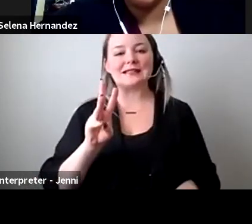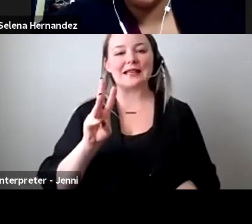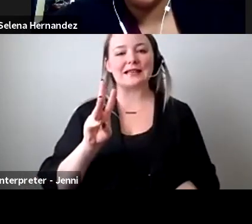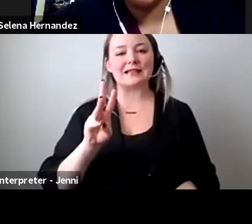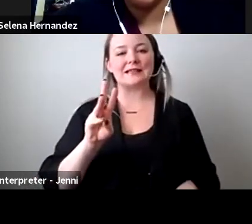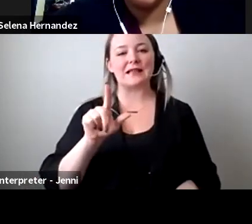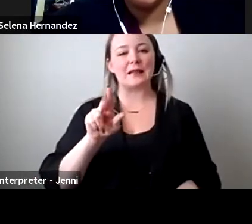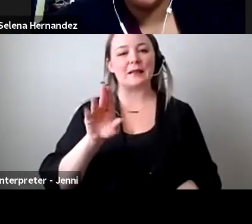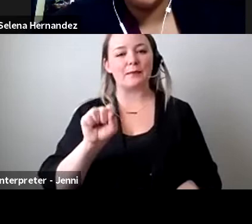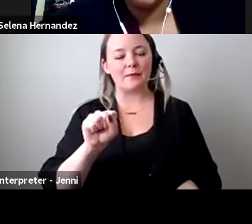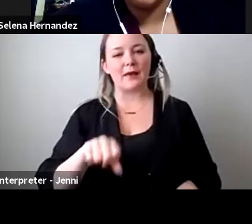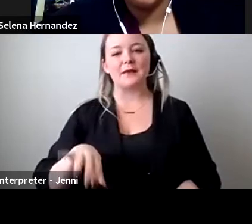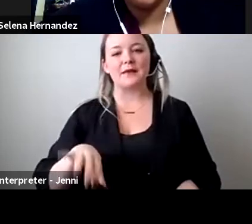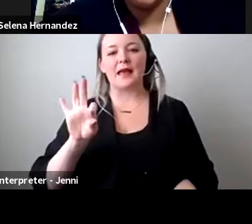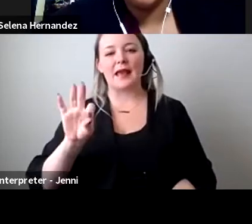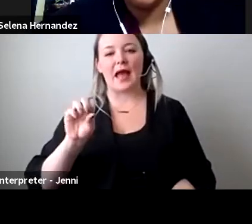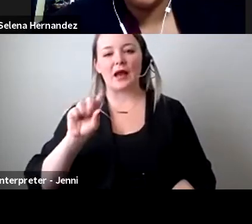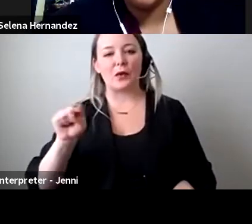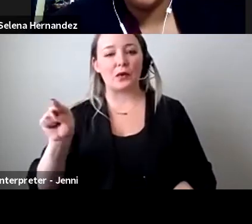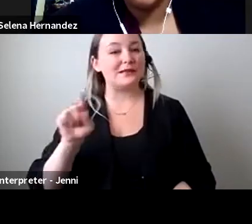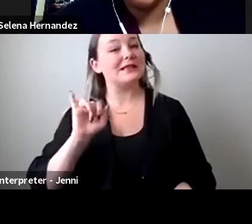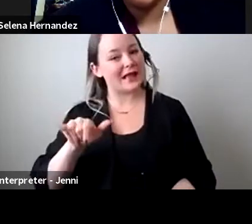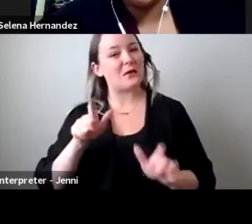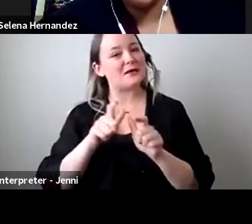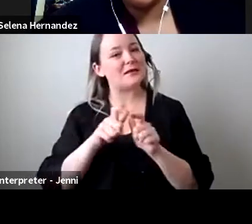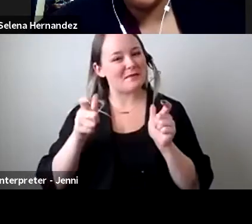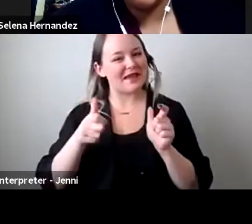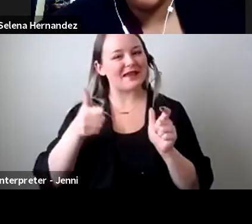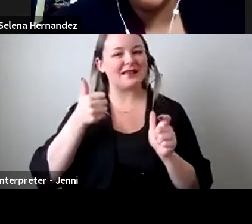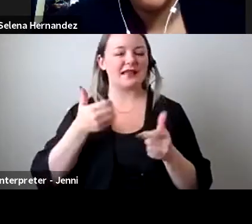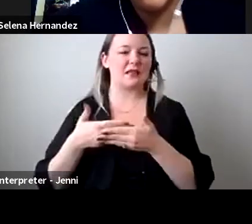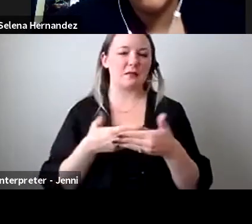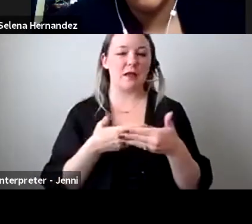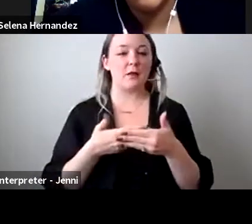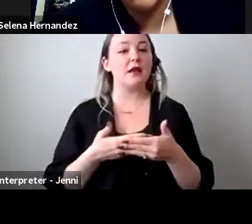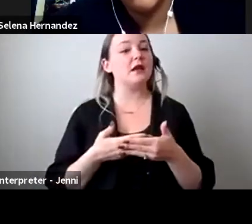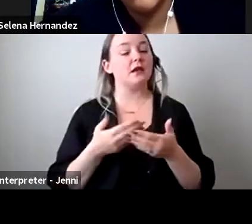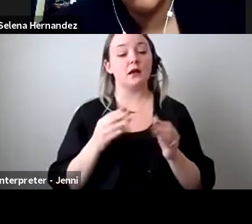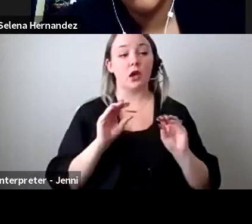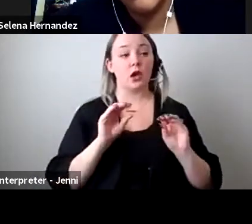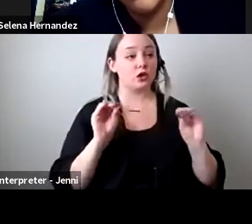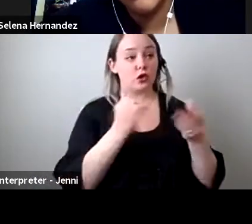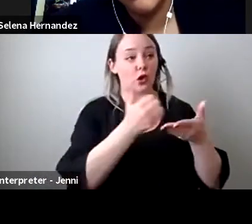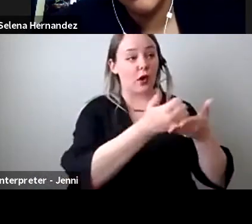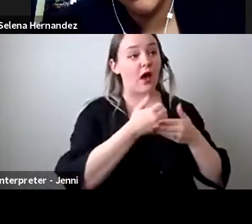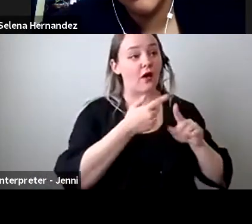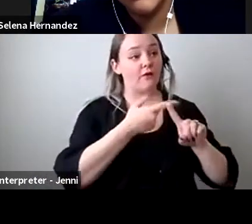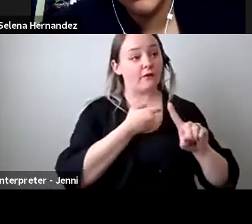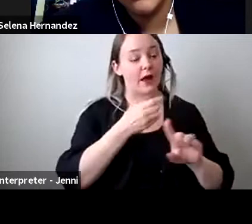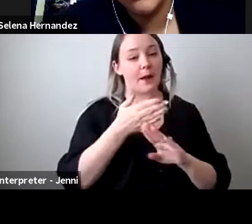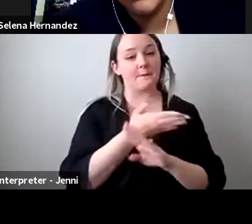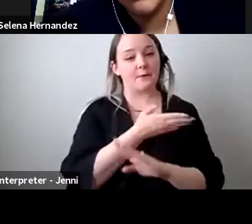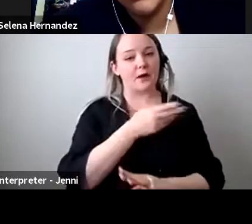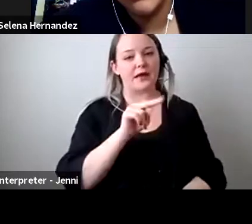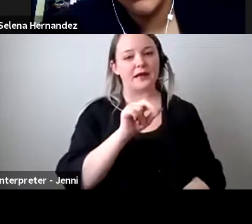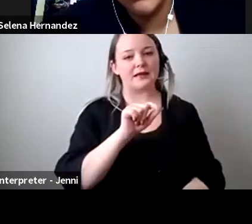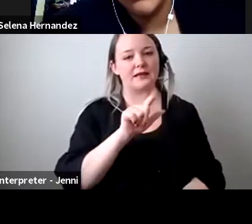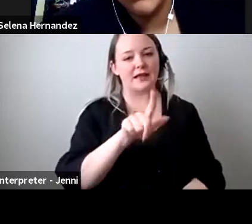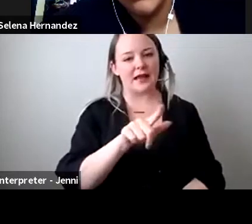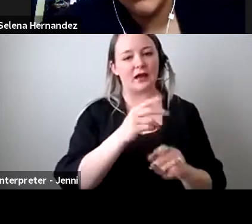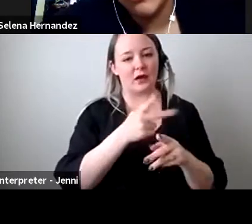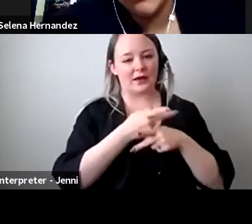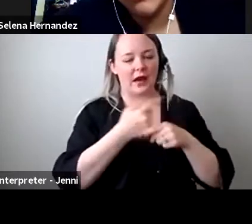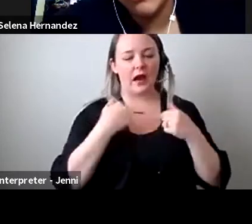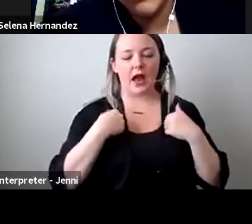9 ounces, biggest single birth child I had." With no help from the prenatal care, because once again, I was afraid. I was